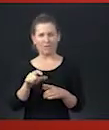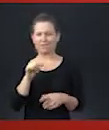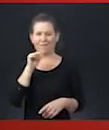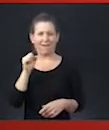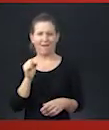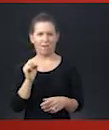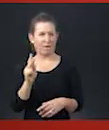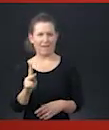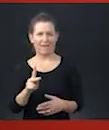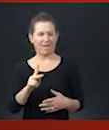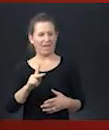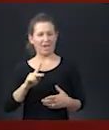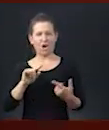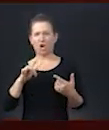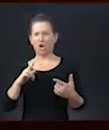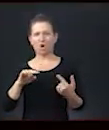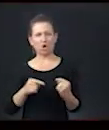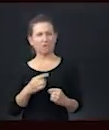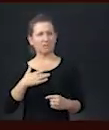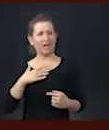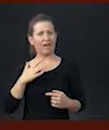my feelings in my heart.